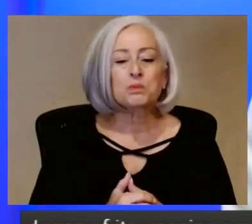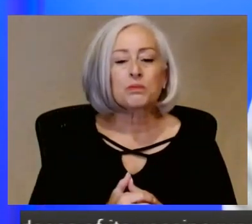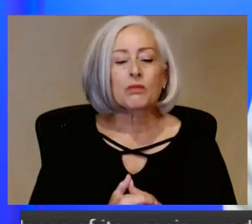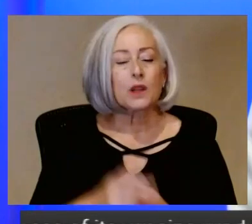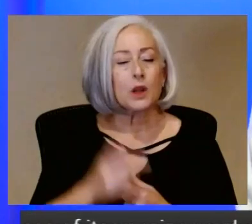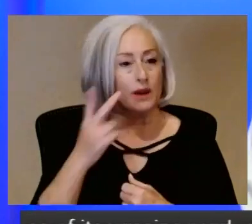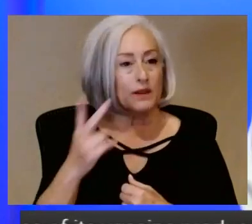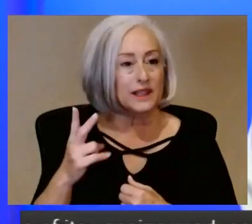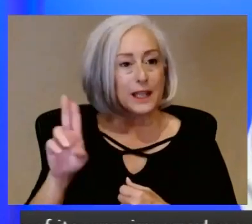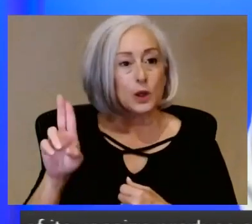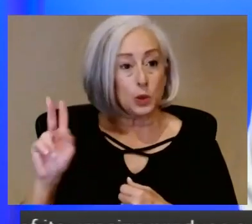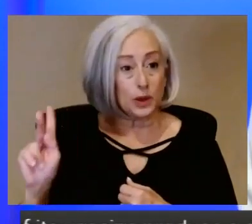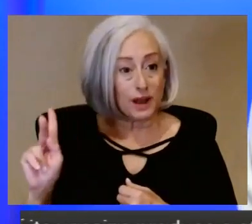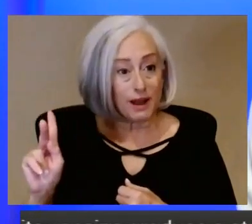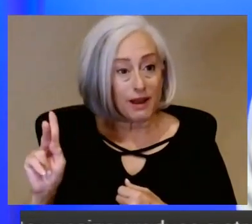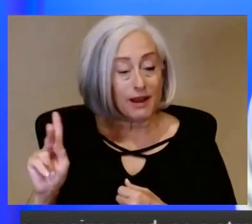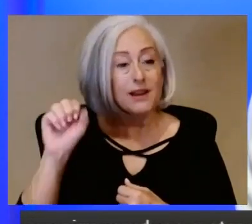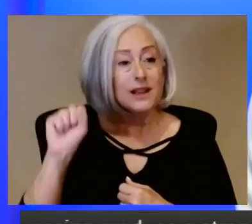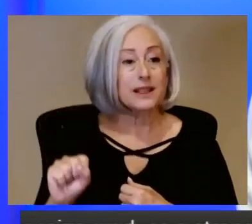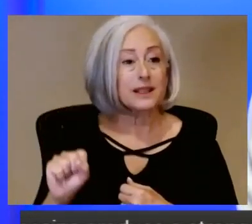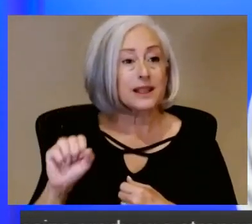in South Africa with BA4,